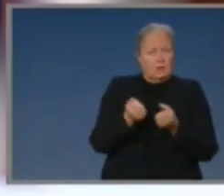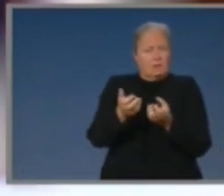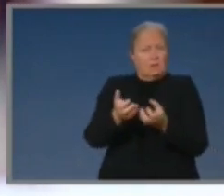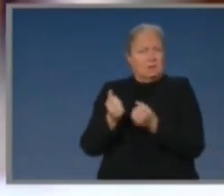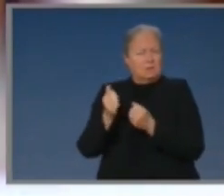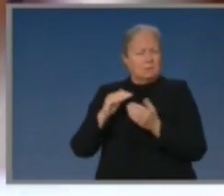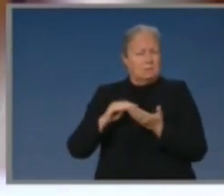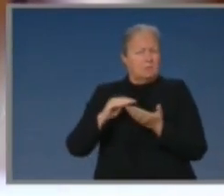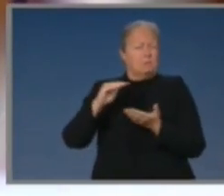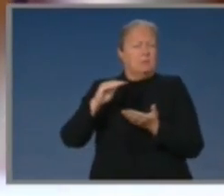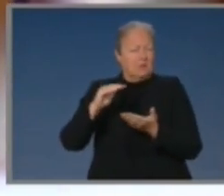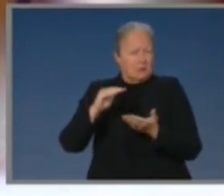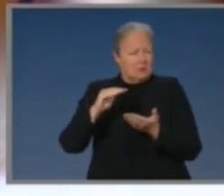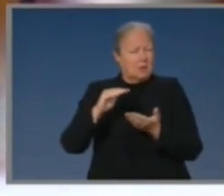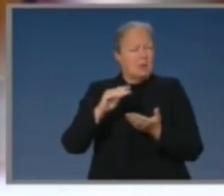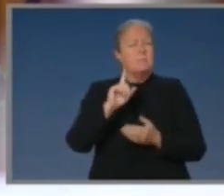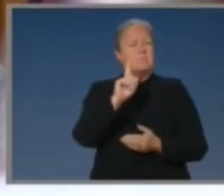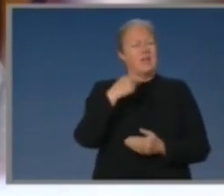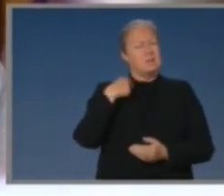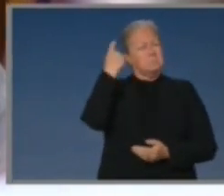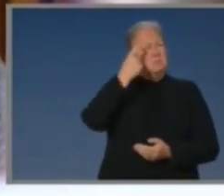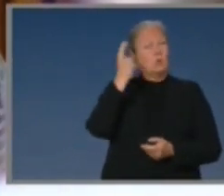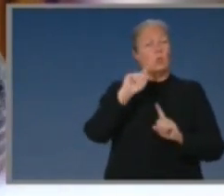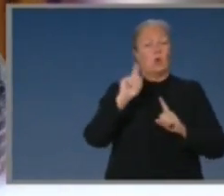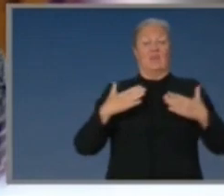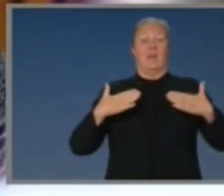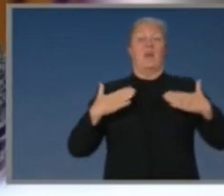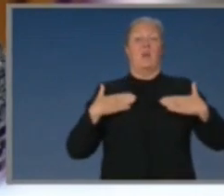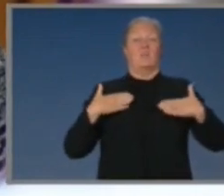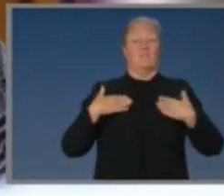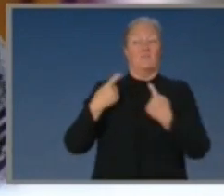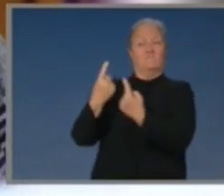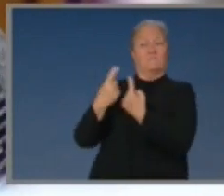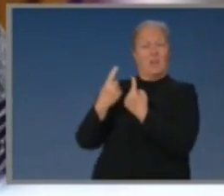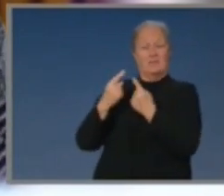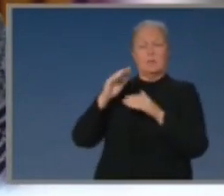health advice on that rise?